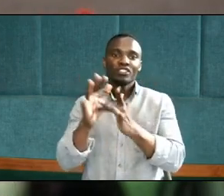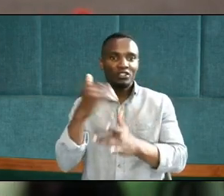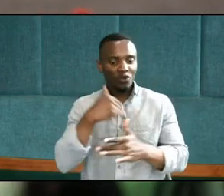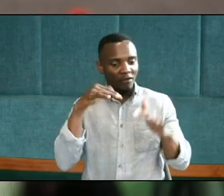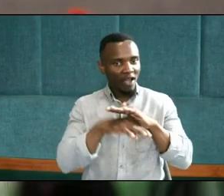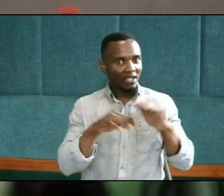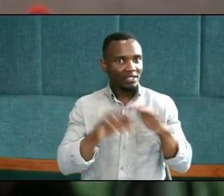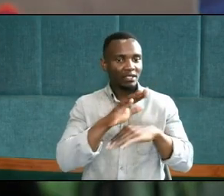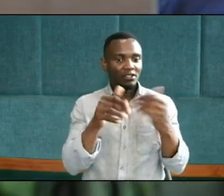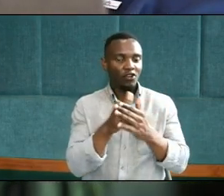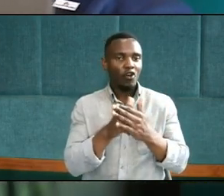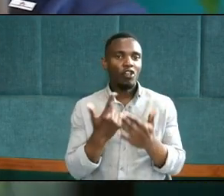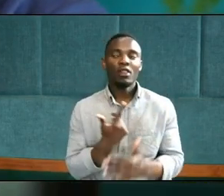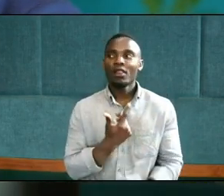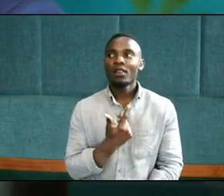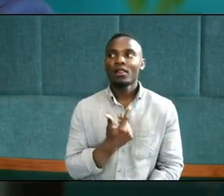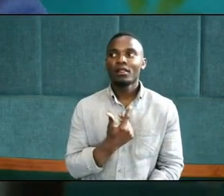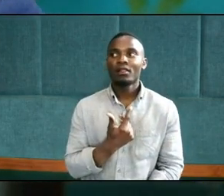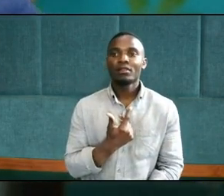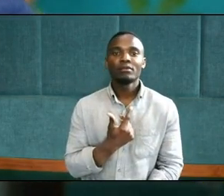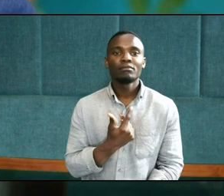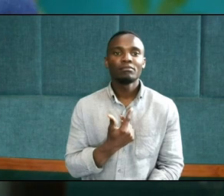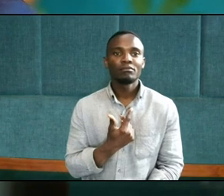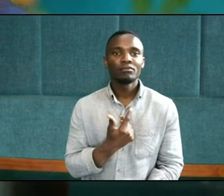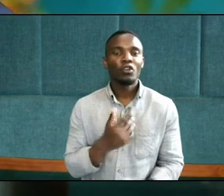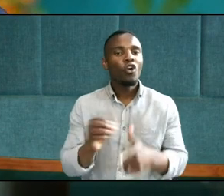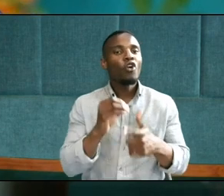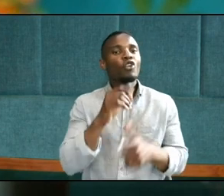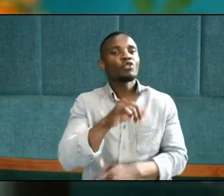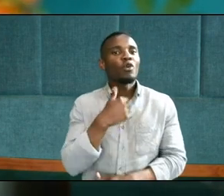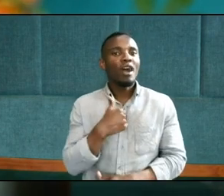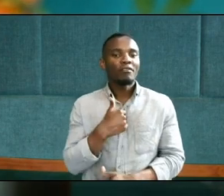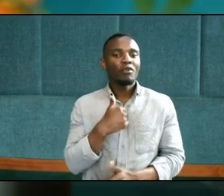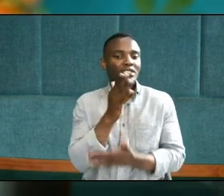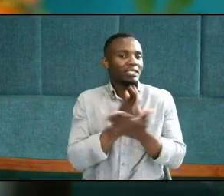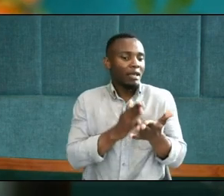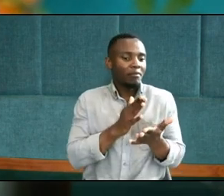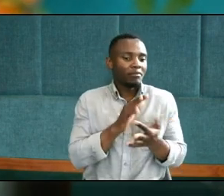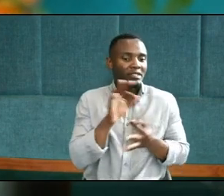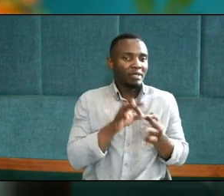Oh, no, Jesus, no, upper pana. Do you have any secret chambers? You shouldn't have.